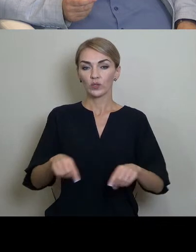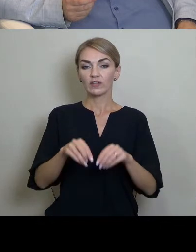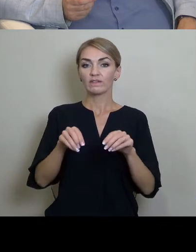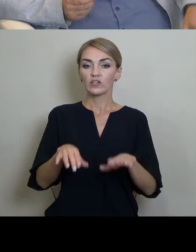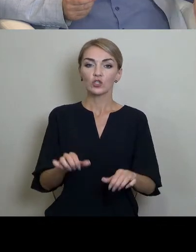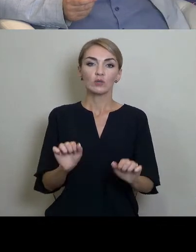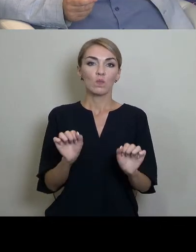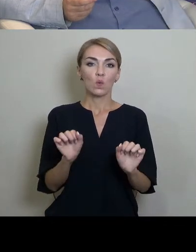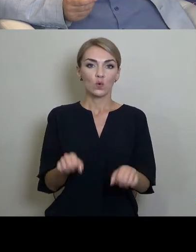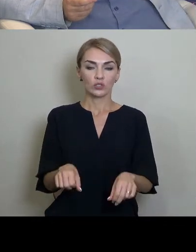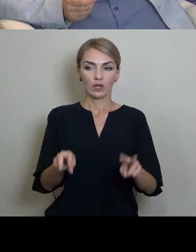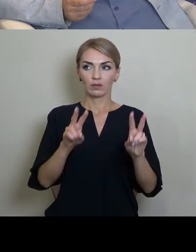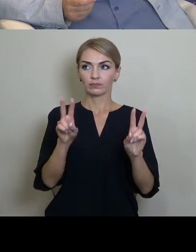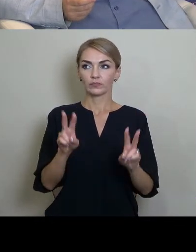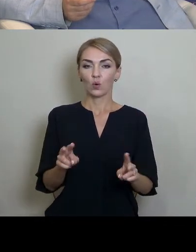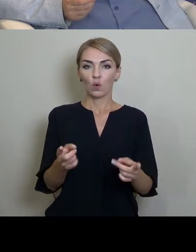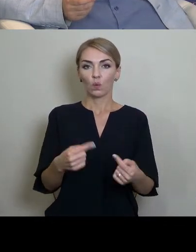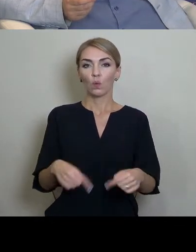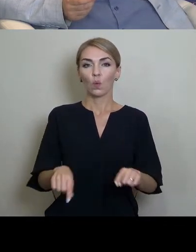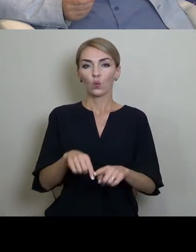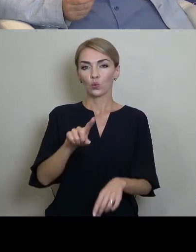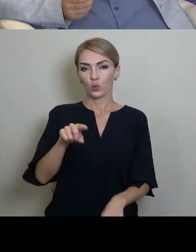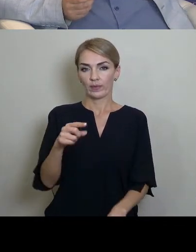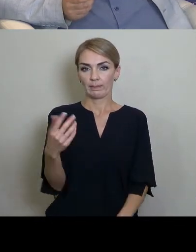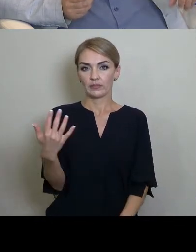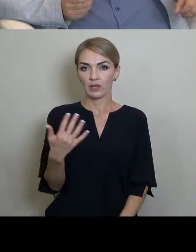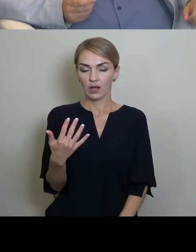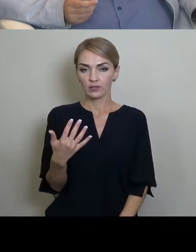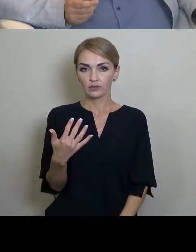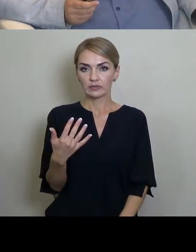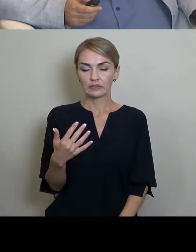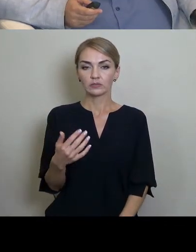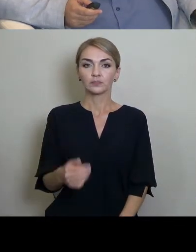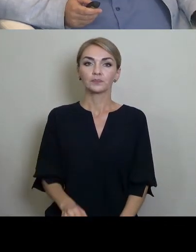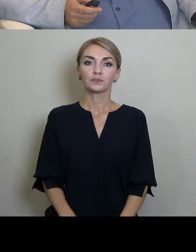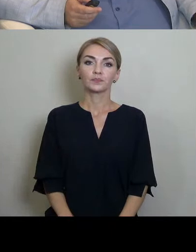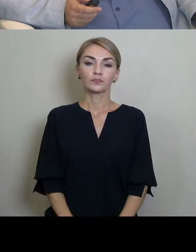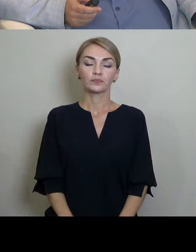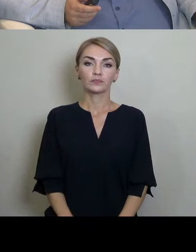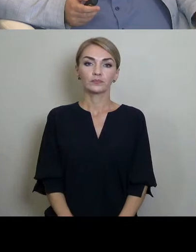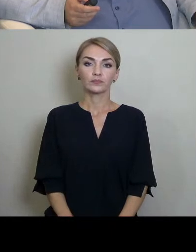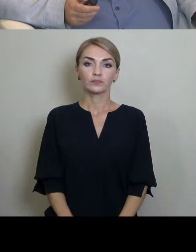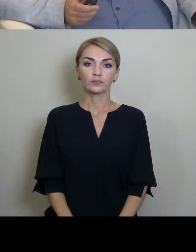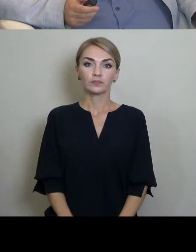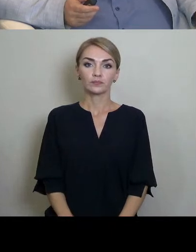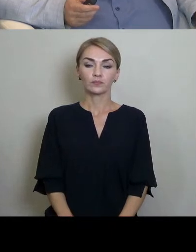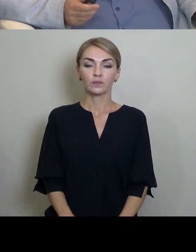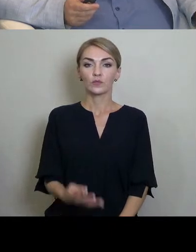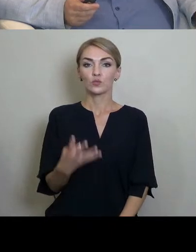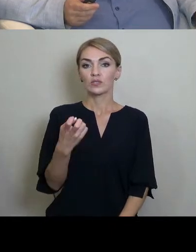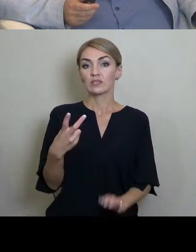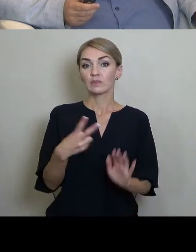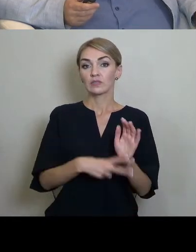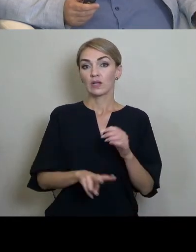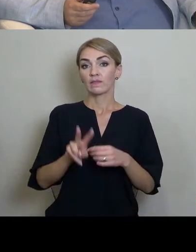shaped constituencies, territorial constituencies, local, that's number 1, Komarivka and